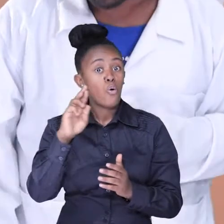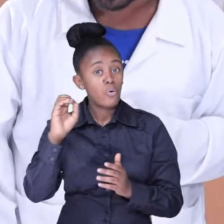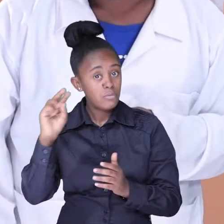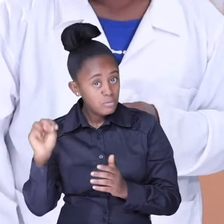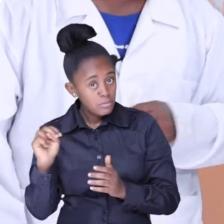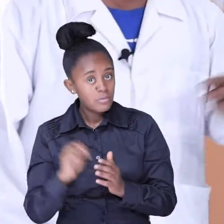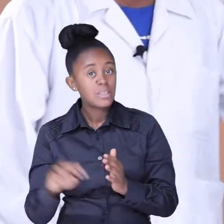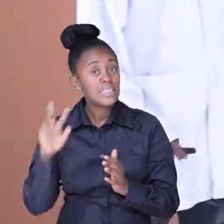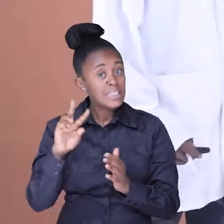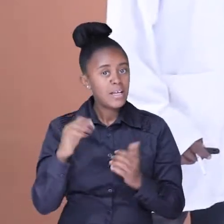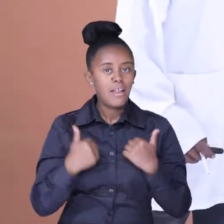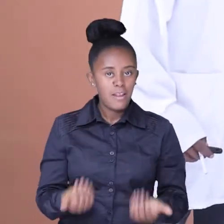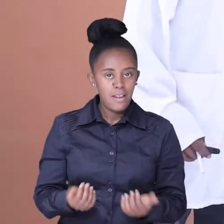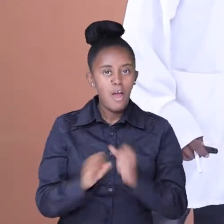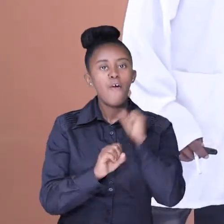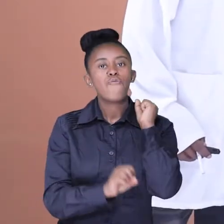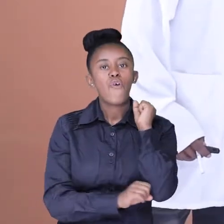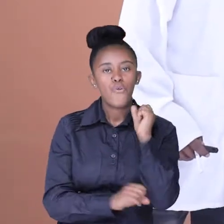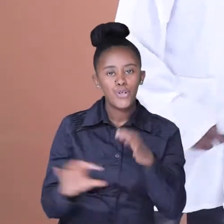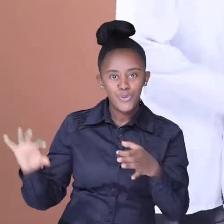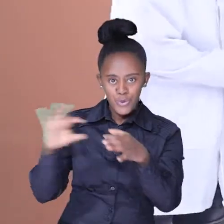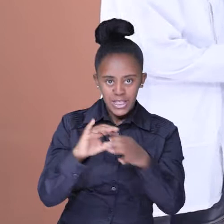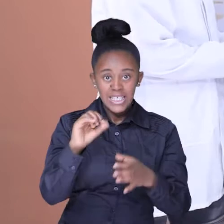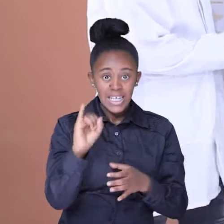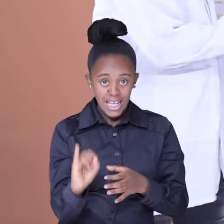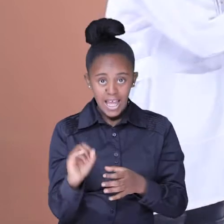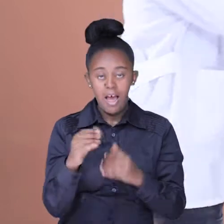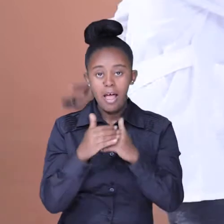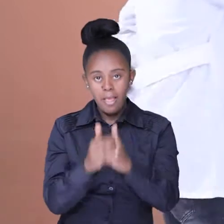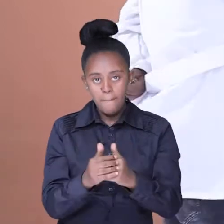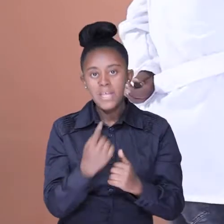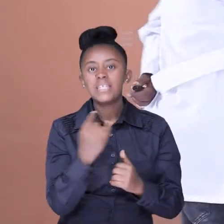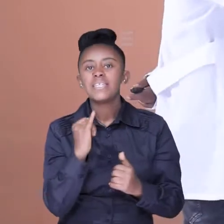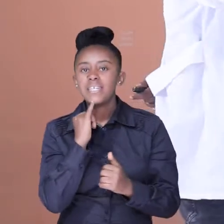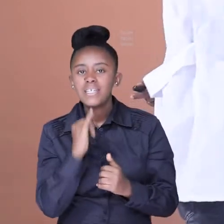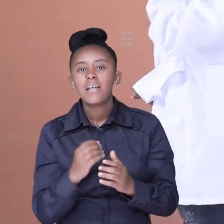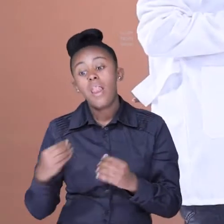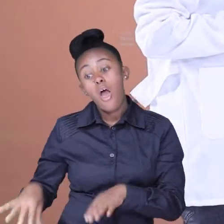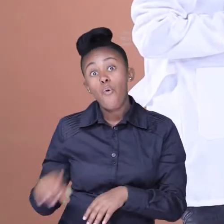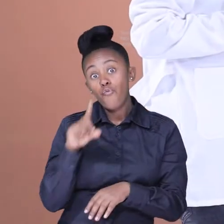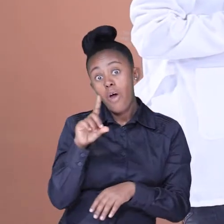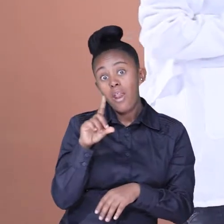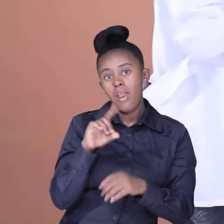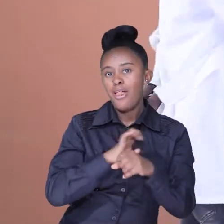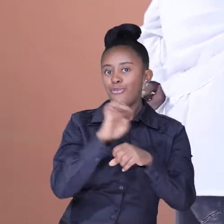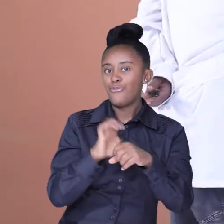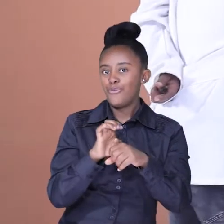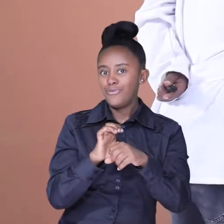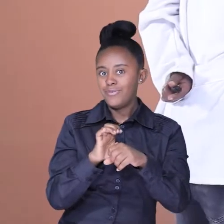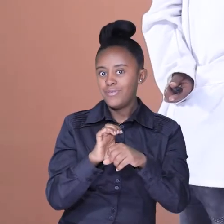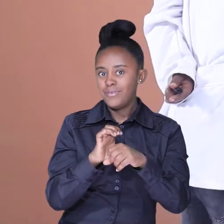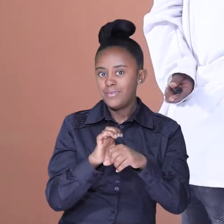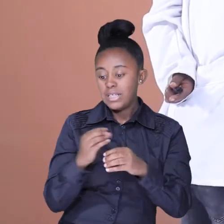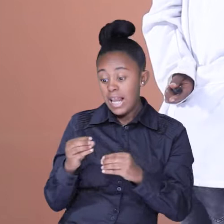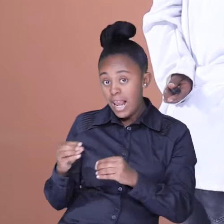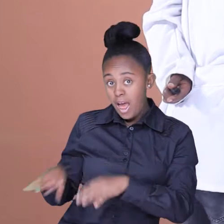outermost shell and the form is bonded with silicon atom, there is a lack of 1 electron. Since there is a